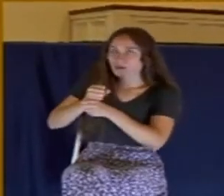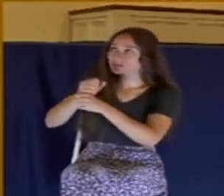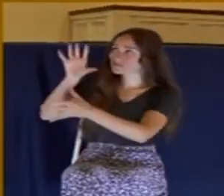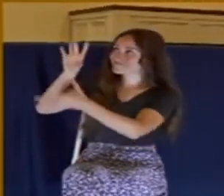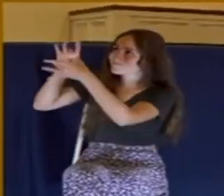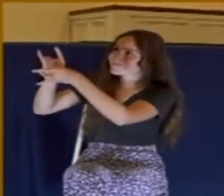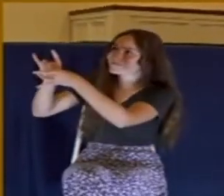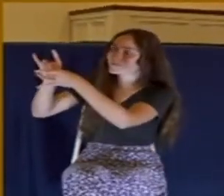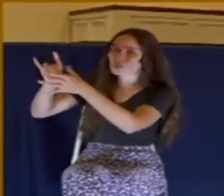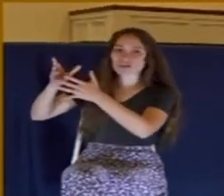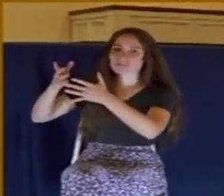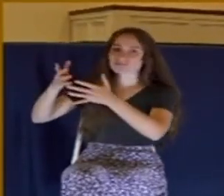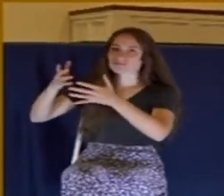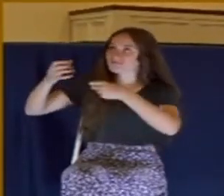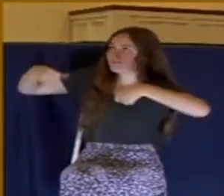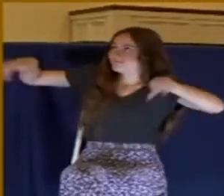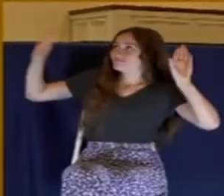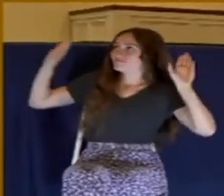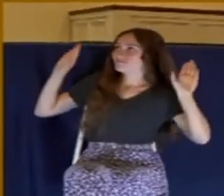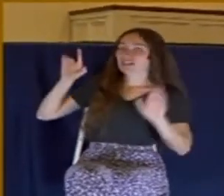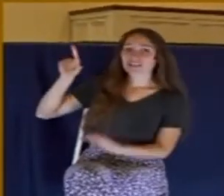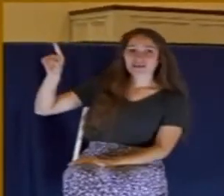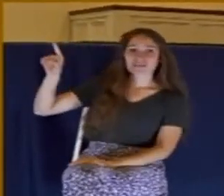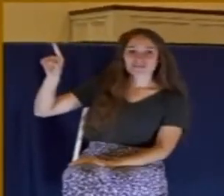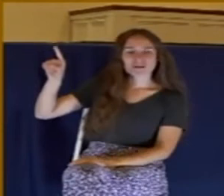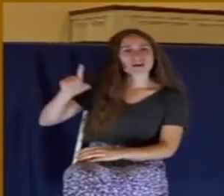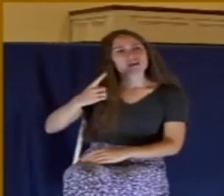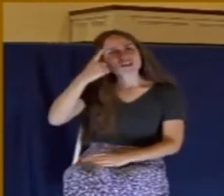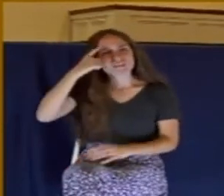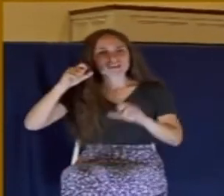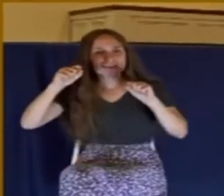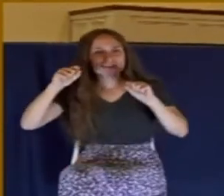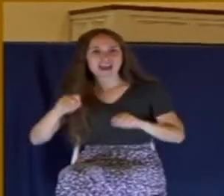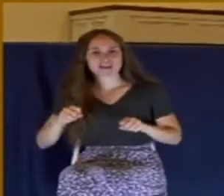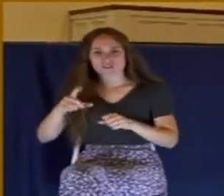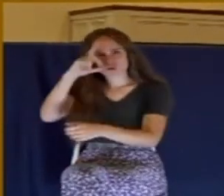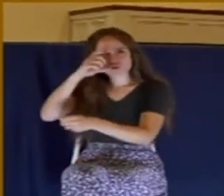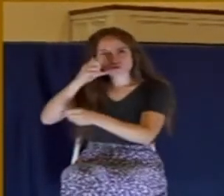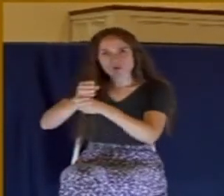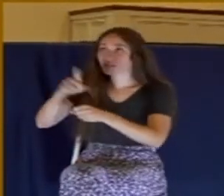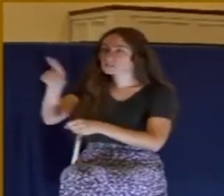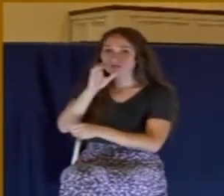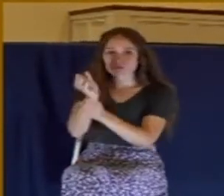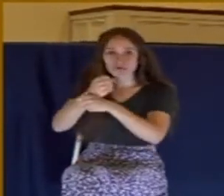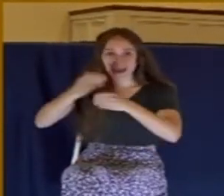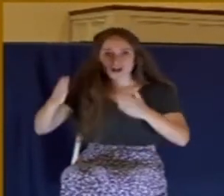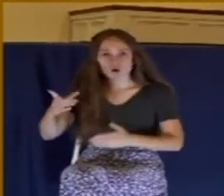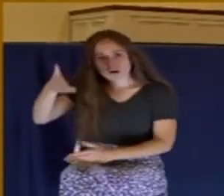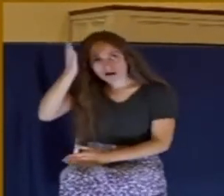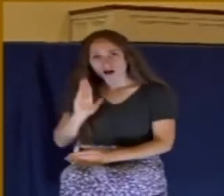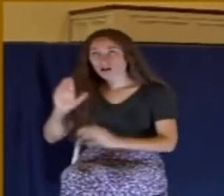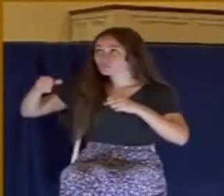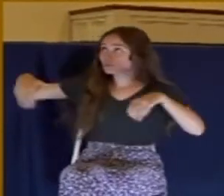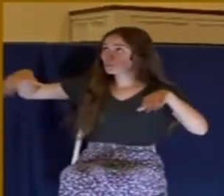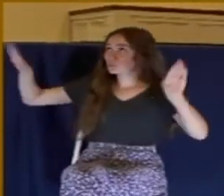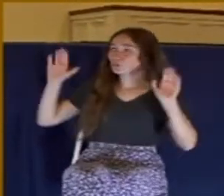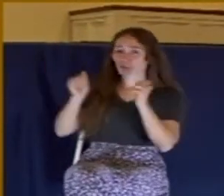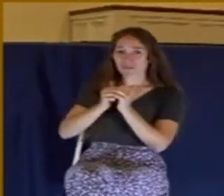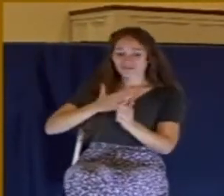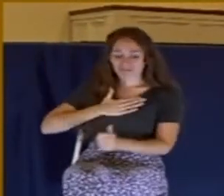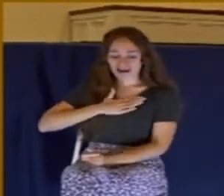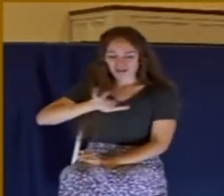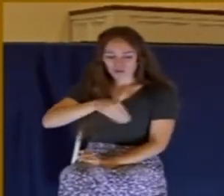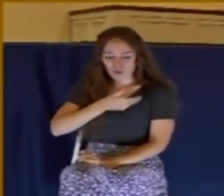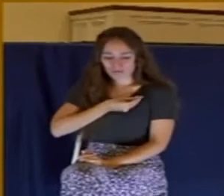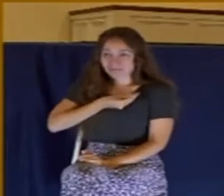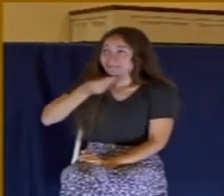can you think you can trust the Creator with your soul? I mean, the Creator, he is upholding all of his creation. Your